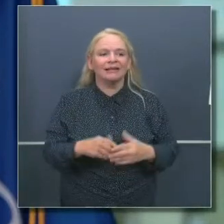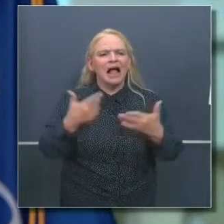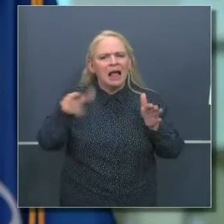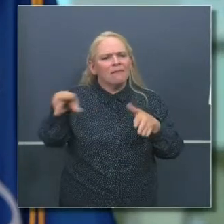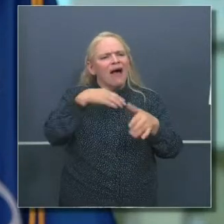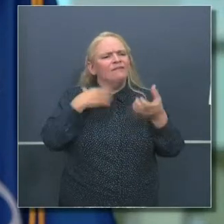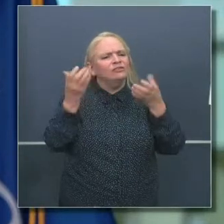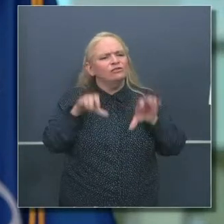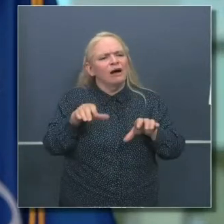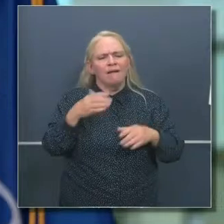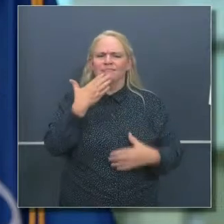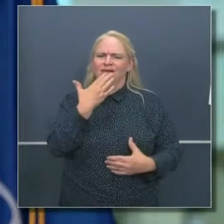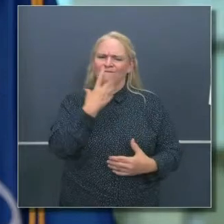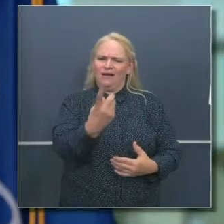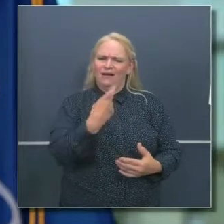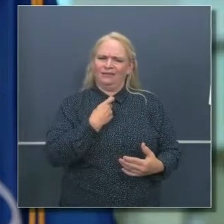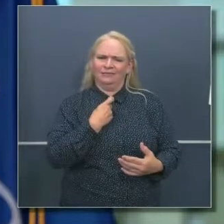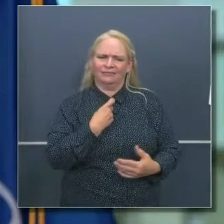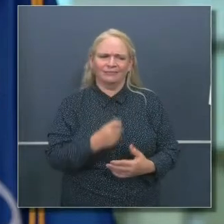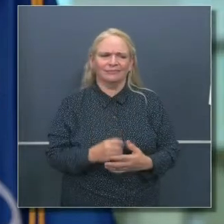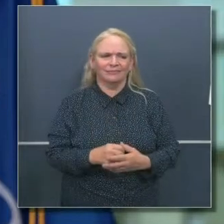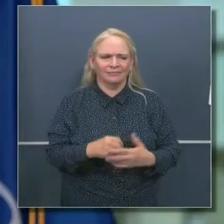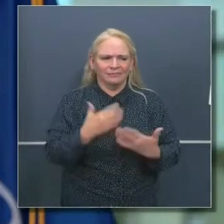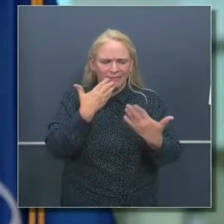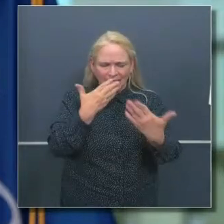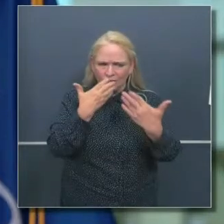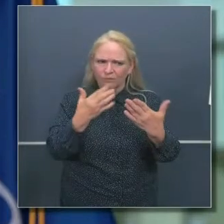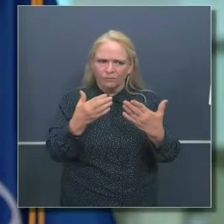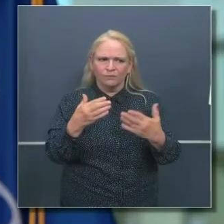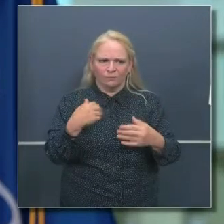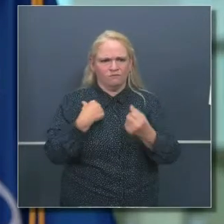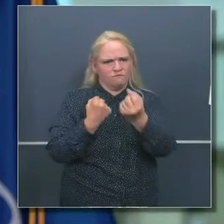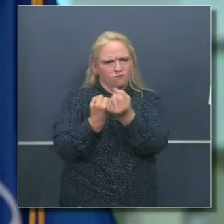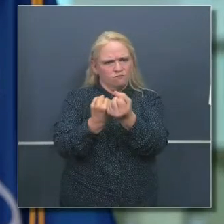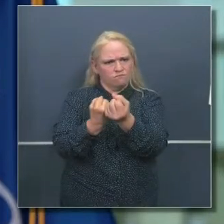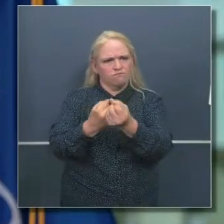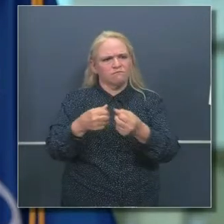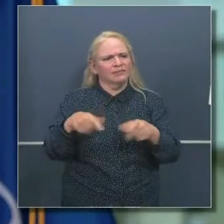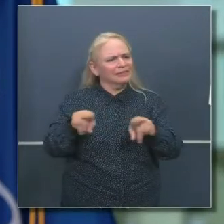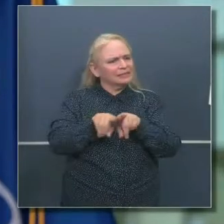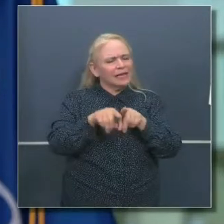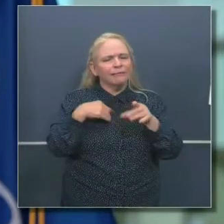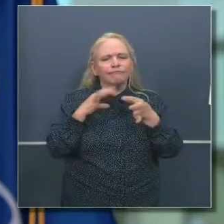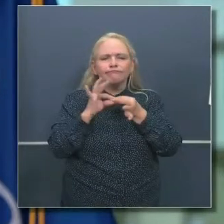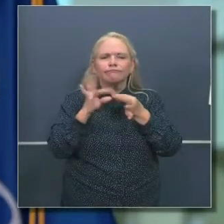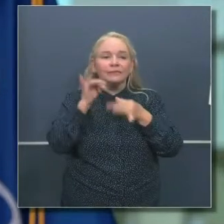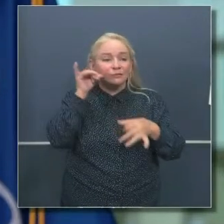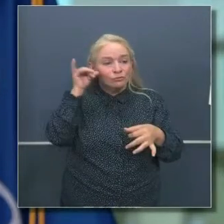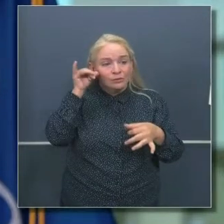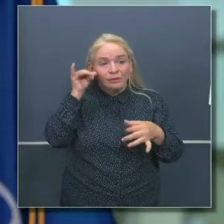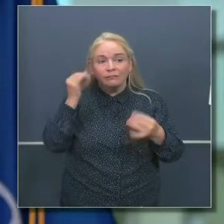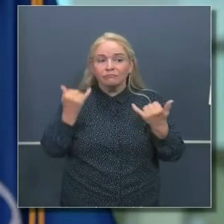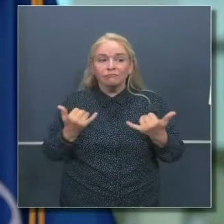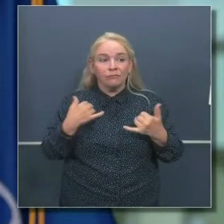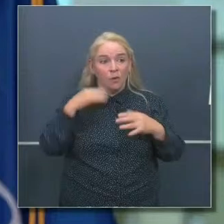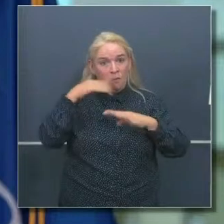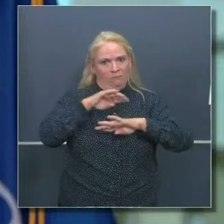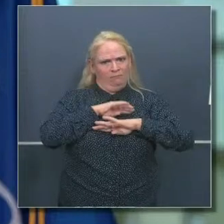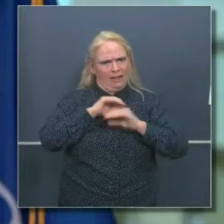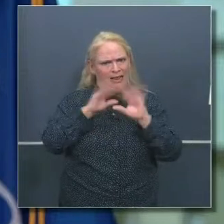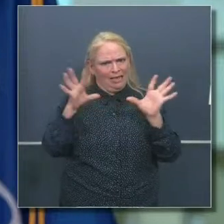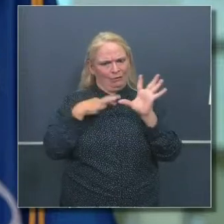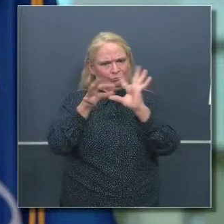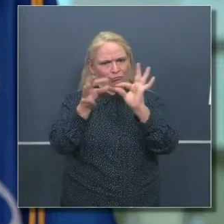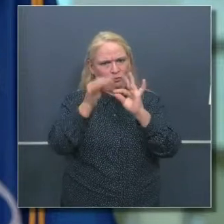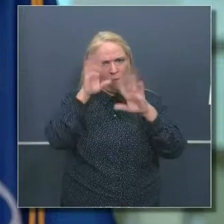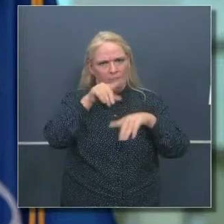the opportunity to reinforce what I said yesterday and to clarify any ambiguity of concerns